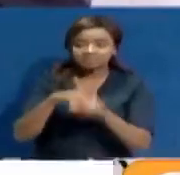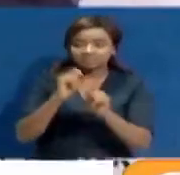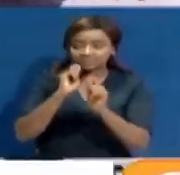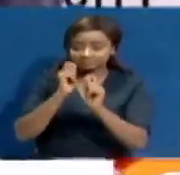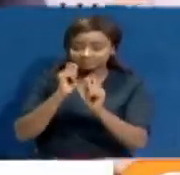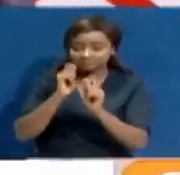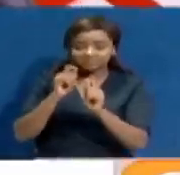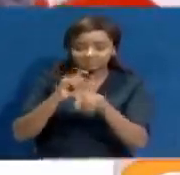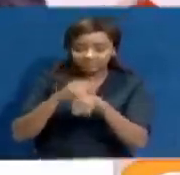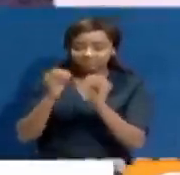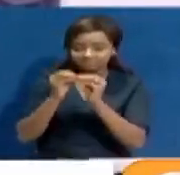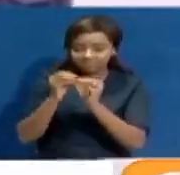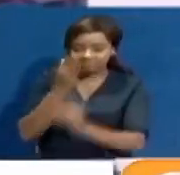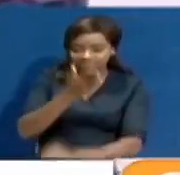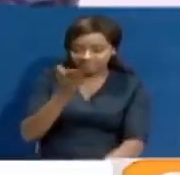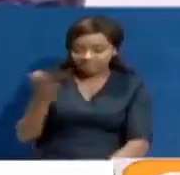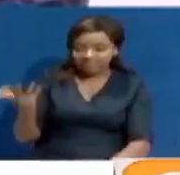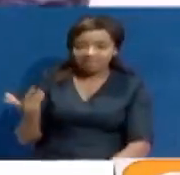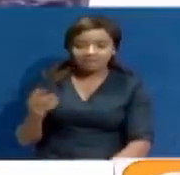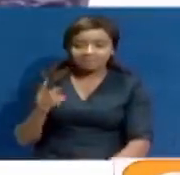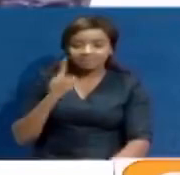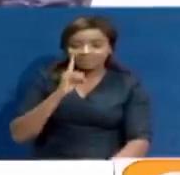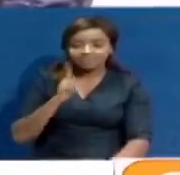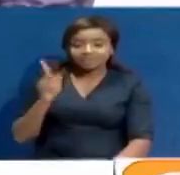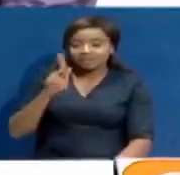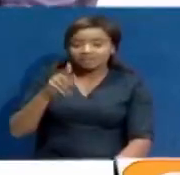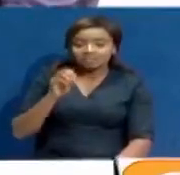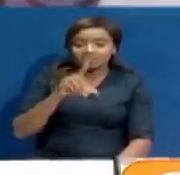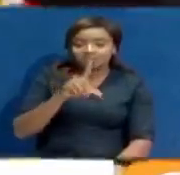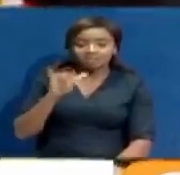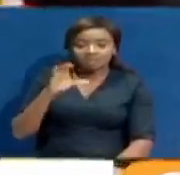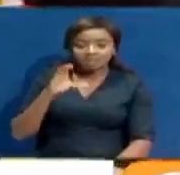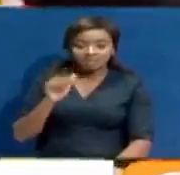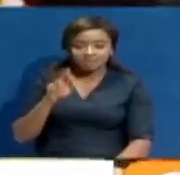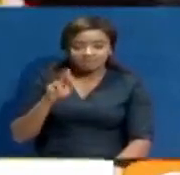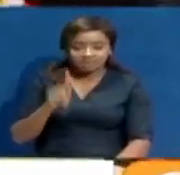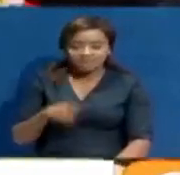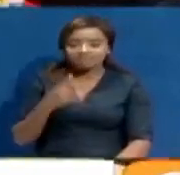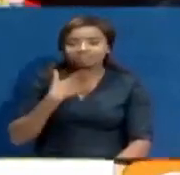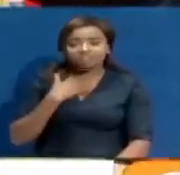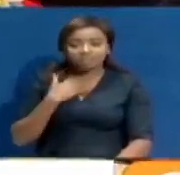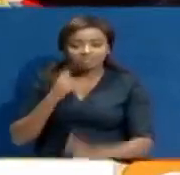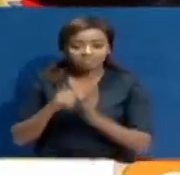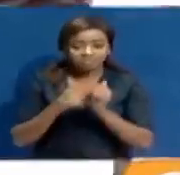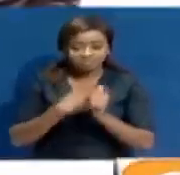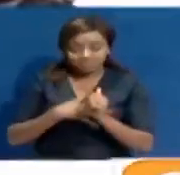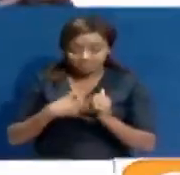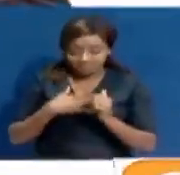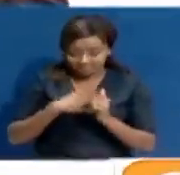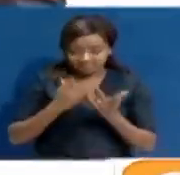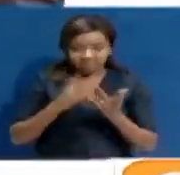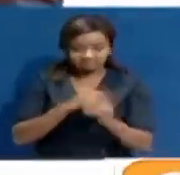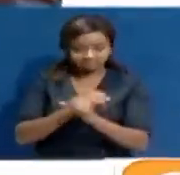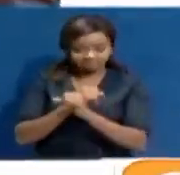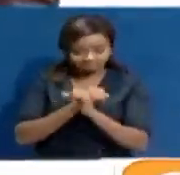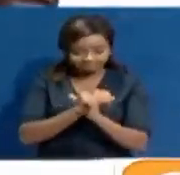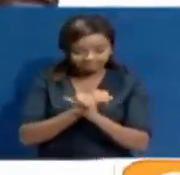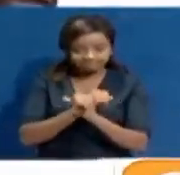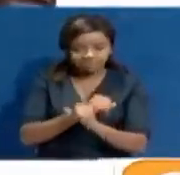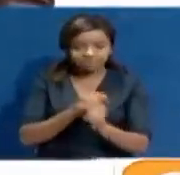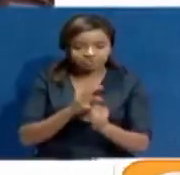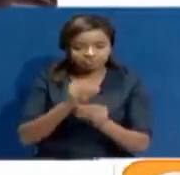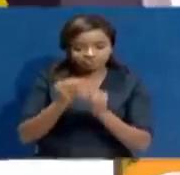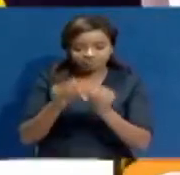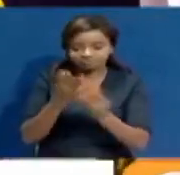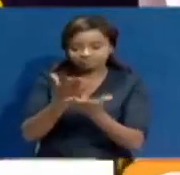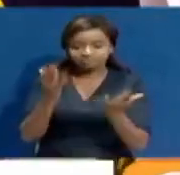the handover, the Equity Group Chief Commercial Officer Polycarp Igathe called for agility in frontline response as the